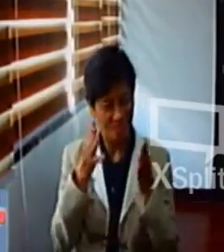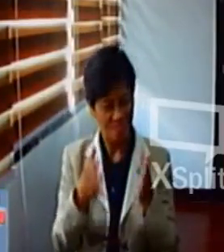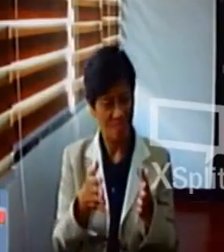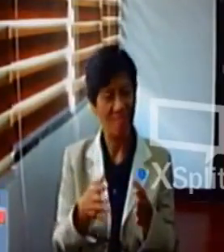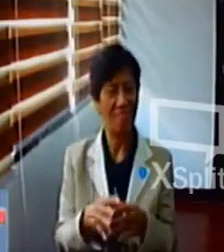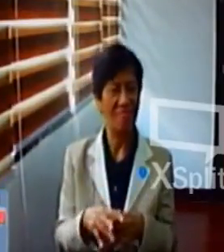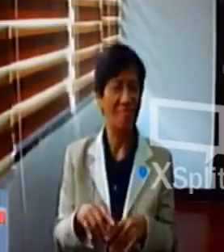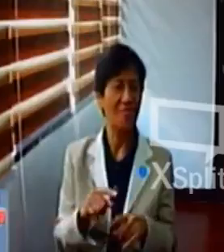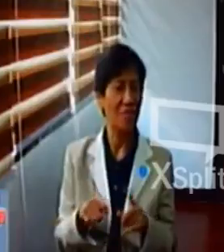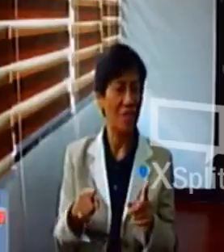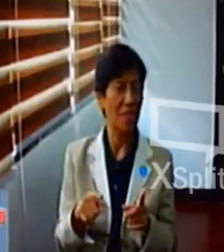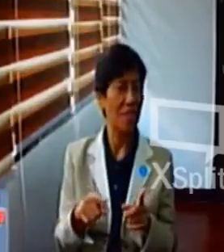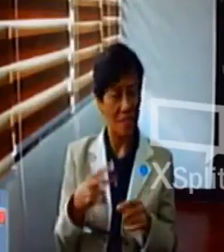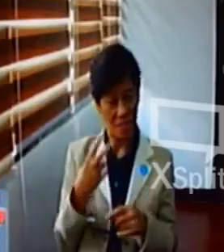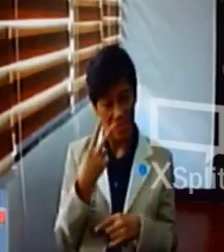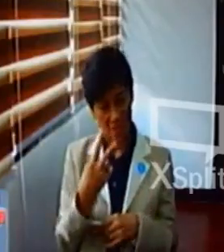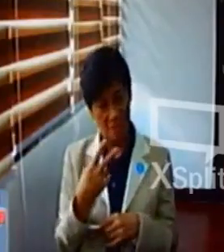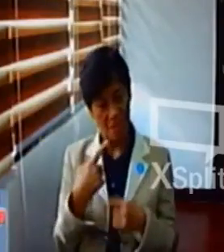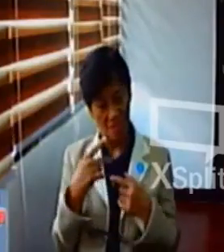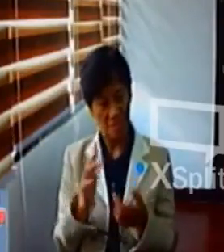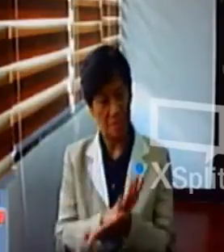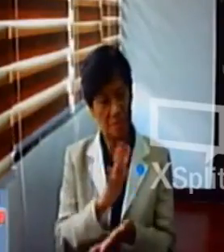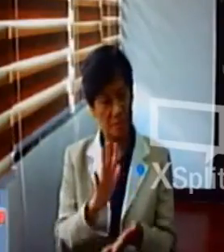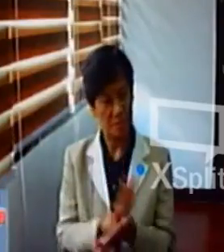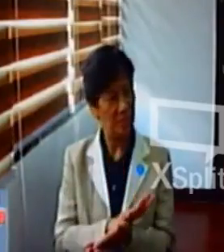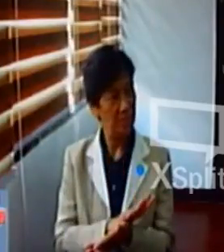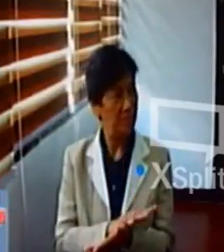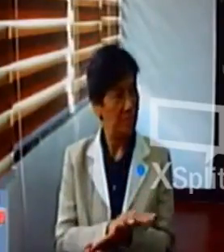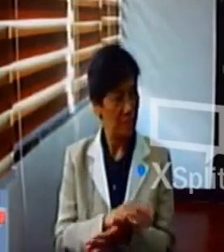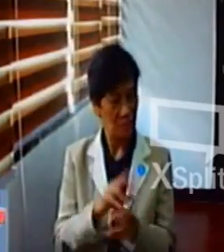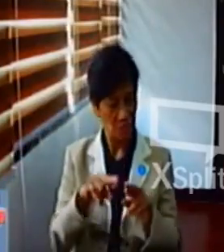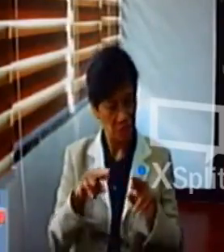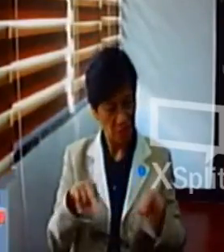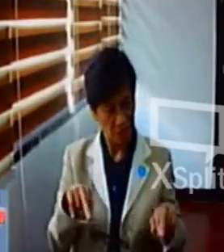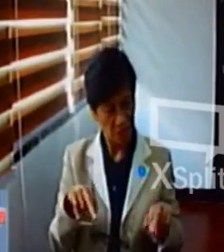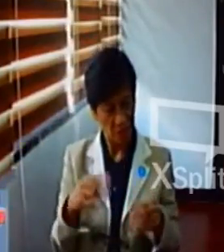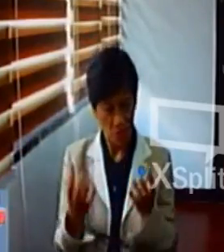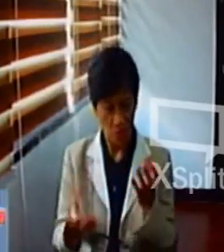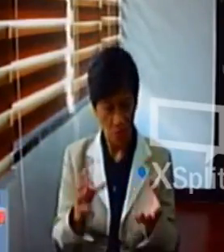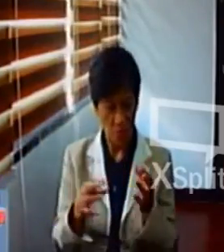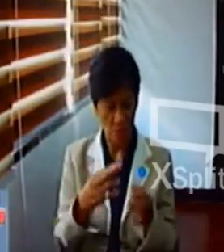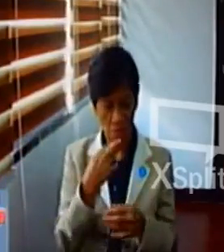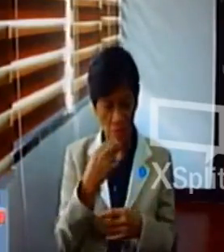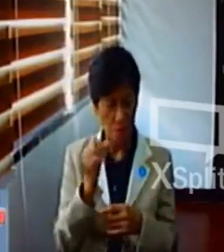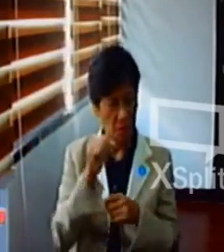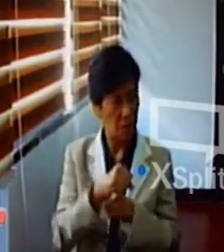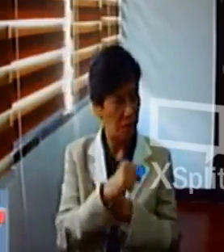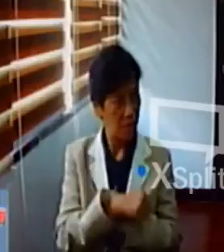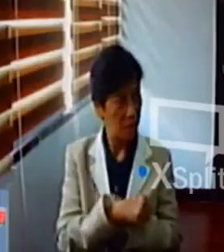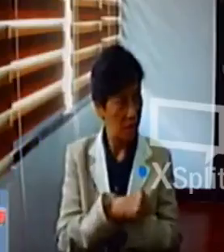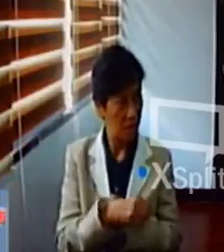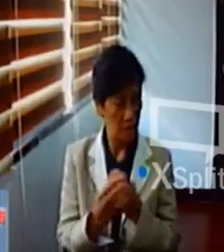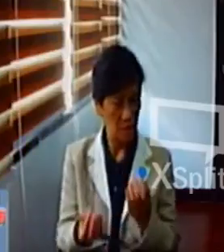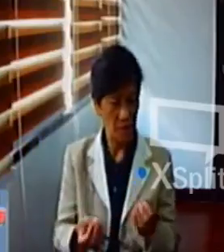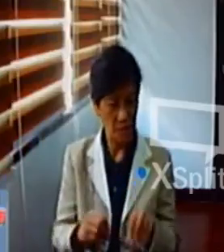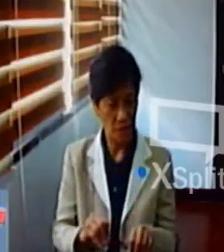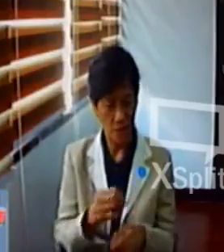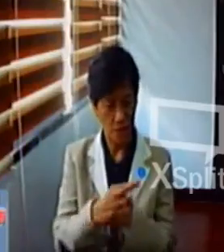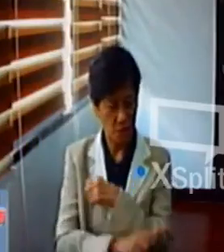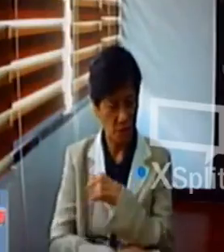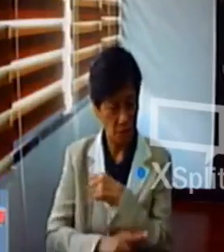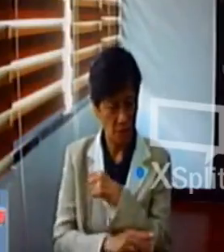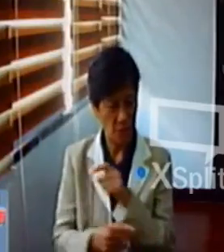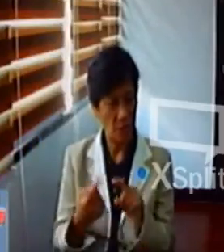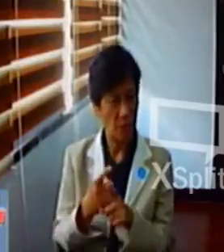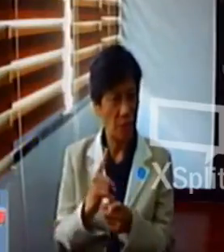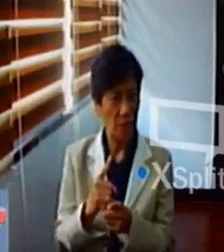see a paper where they compared red tide occurrence in the region from, like,